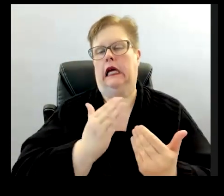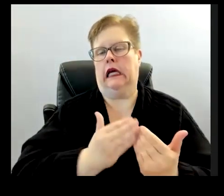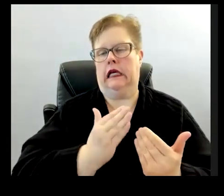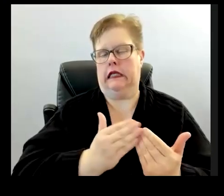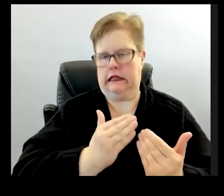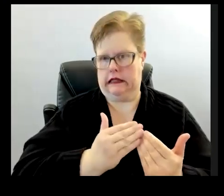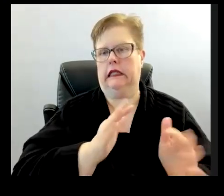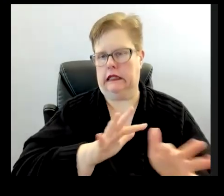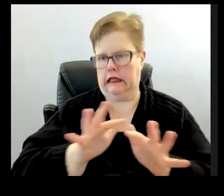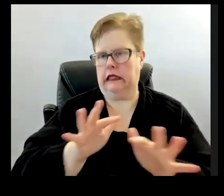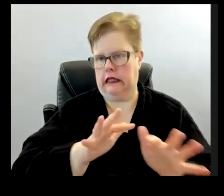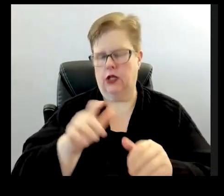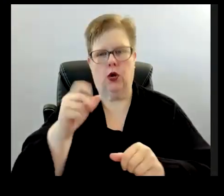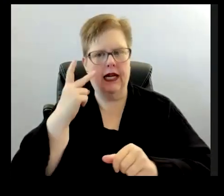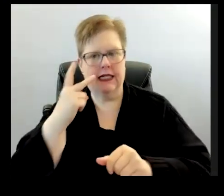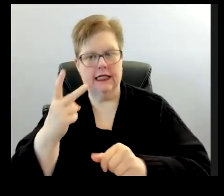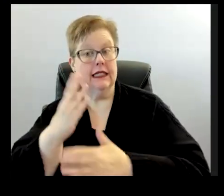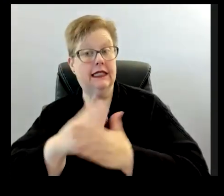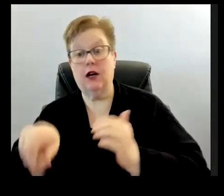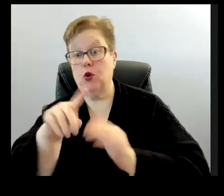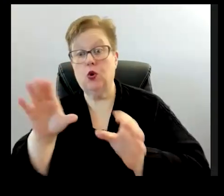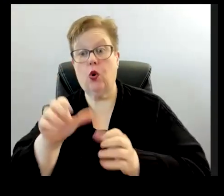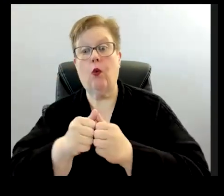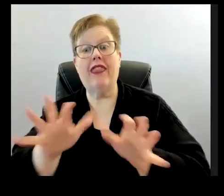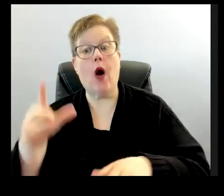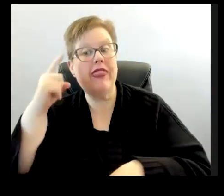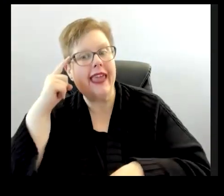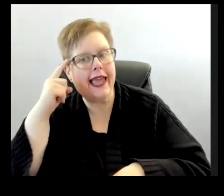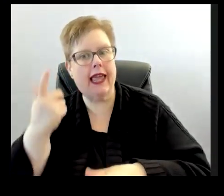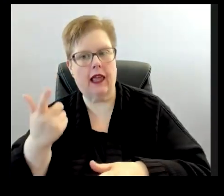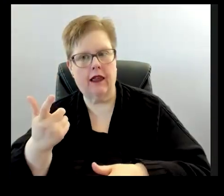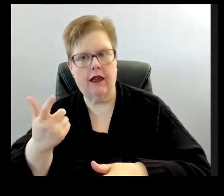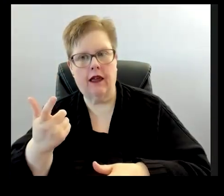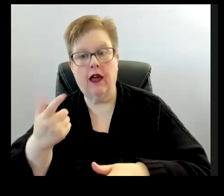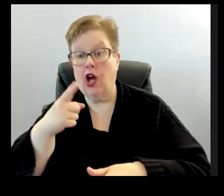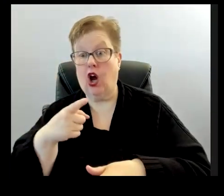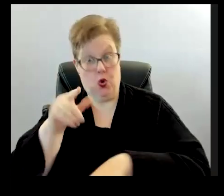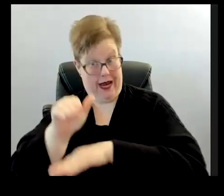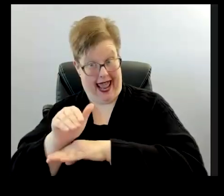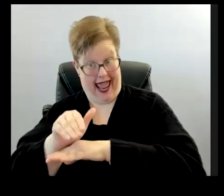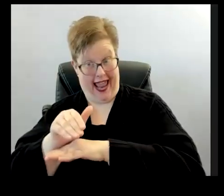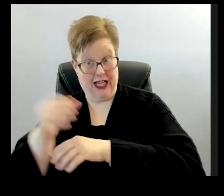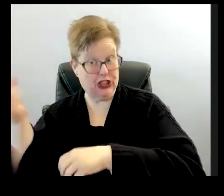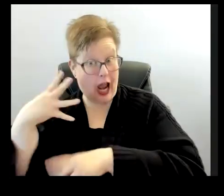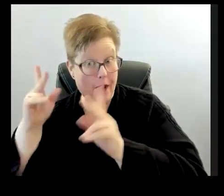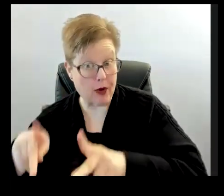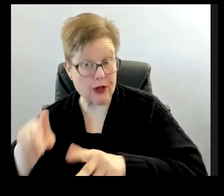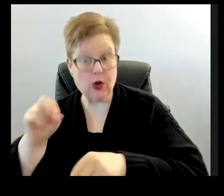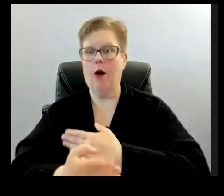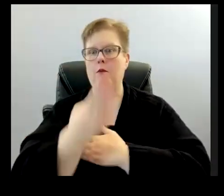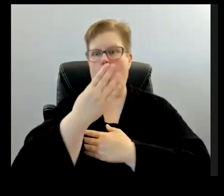things that you can see this that some of you may be doing without thinking about it. Are you a nighttime showerer or a